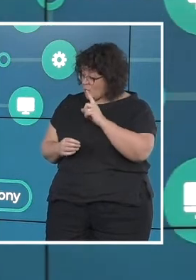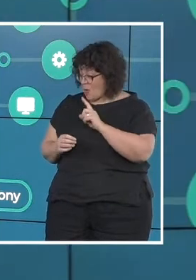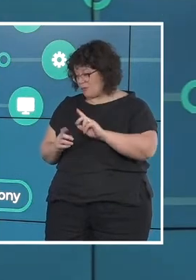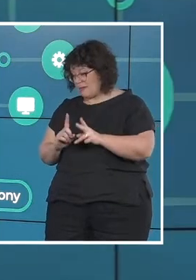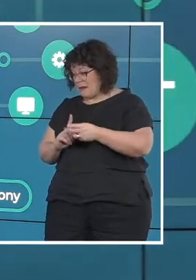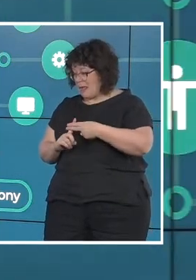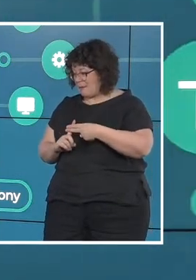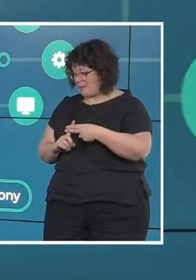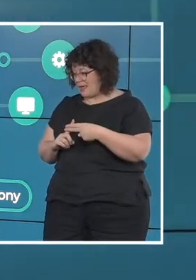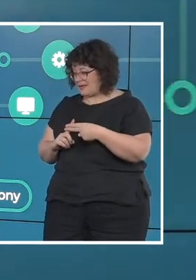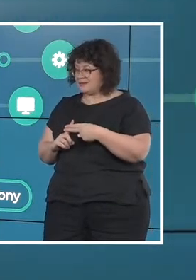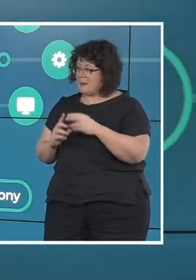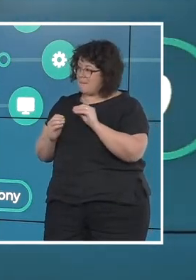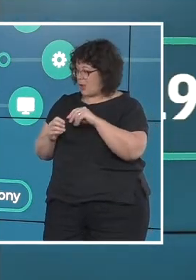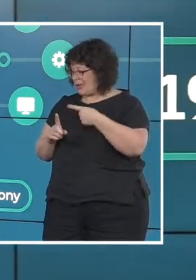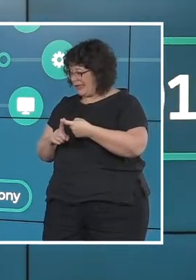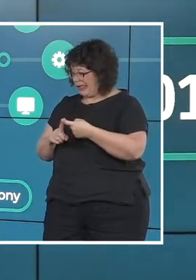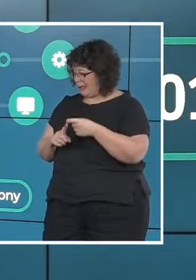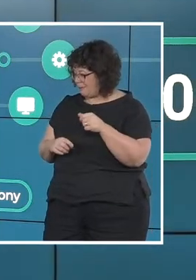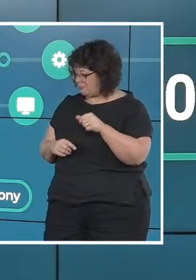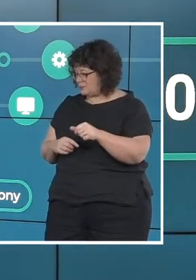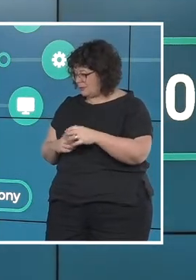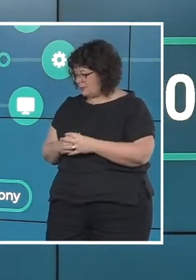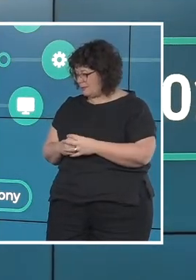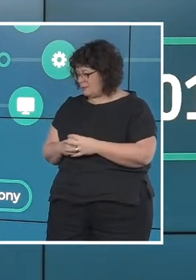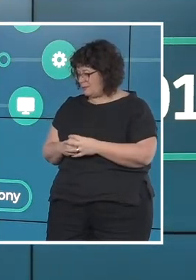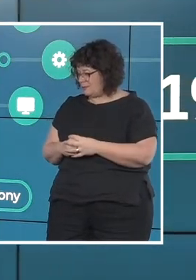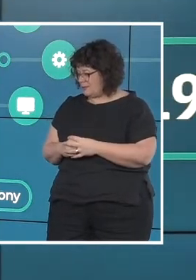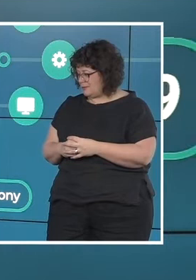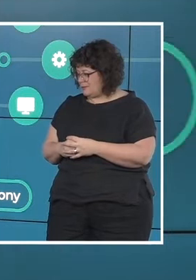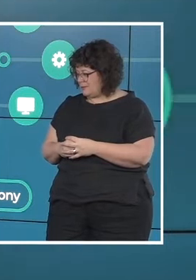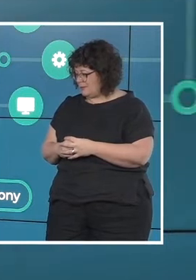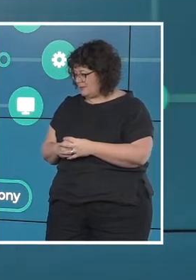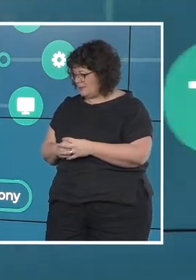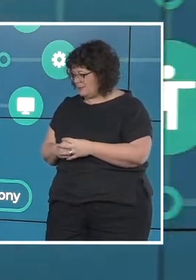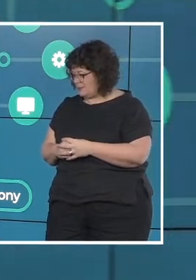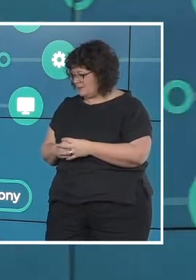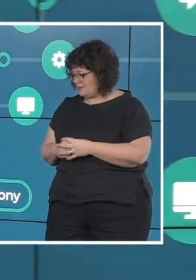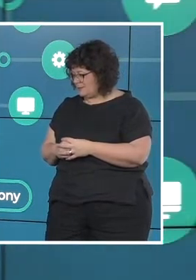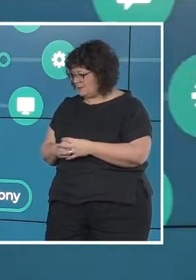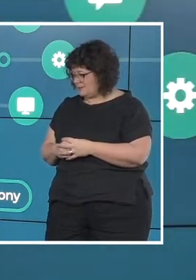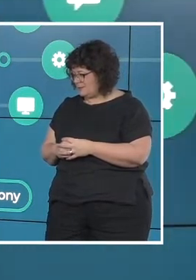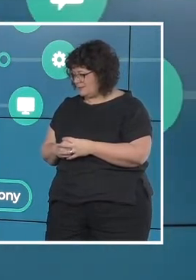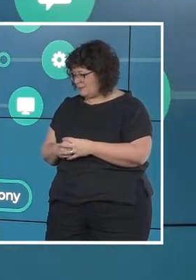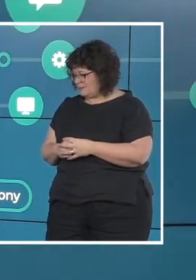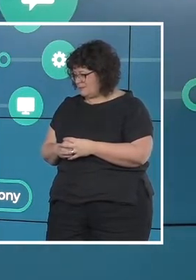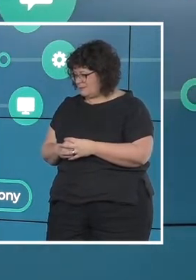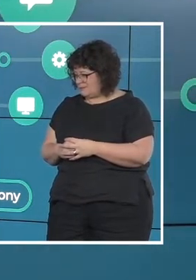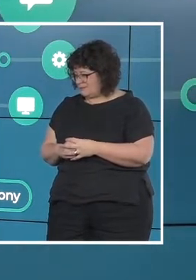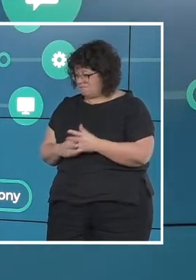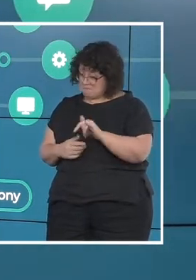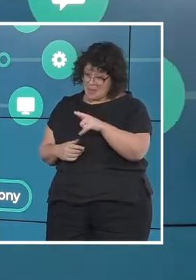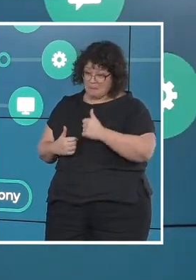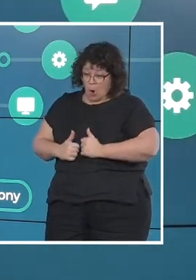button. Do you click it? Maybe if you're hungry for a burger, right? I see some of you smiling. But that's not a great